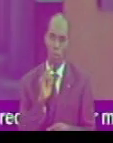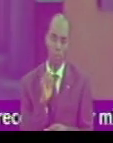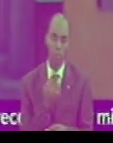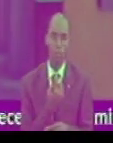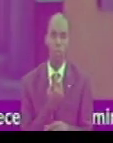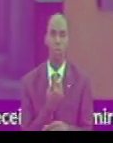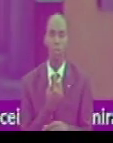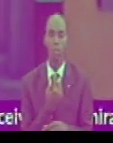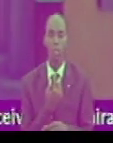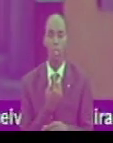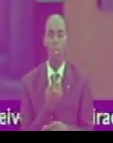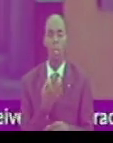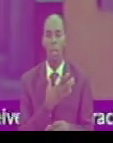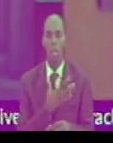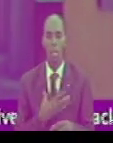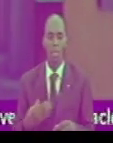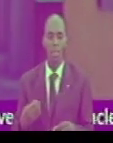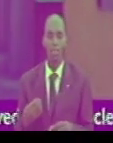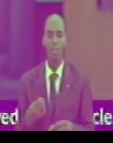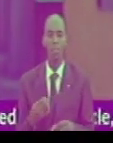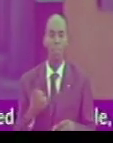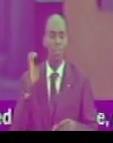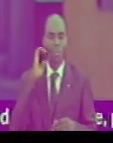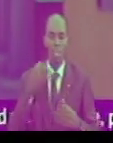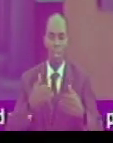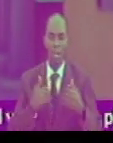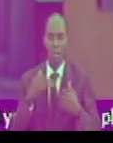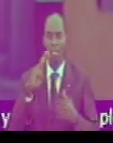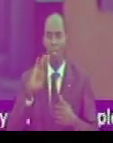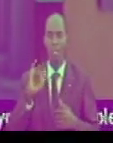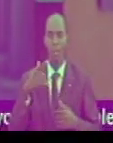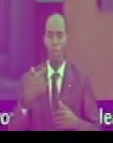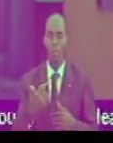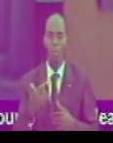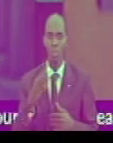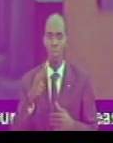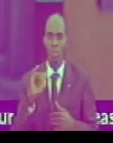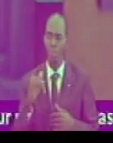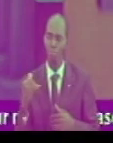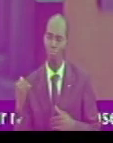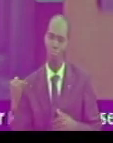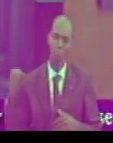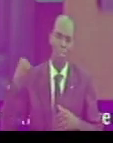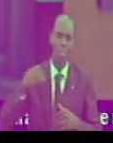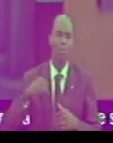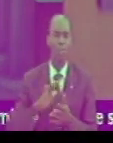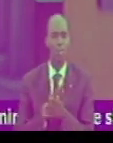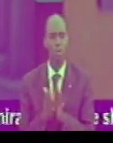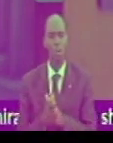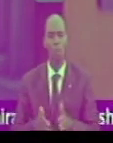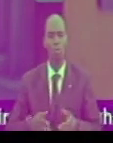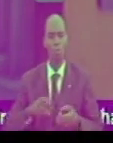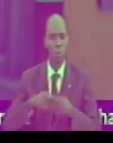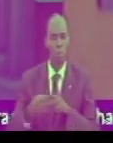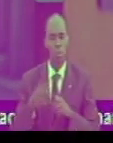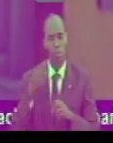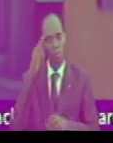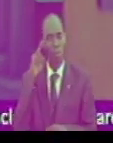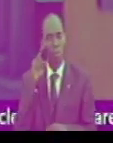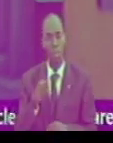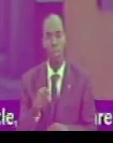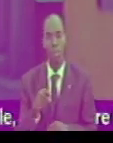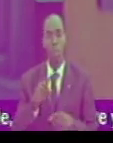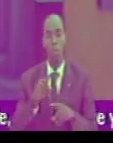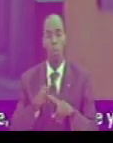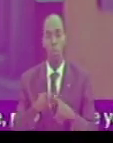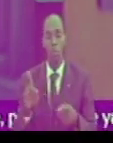problem. But to the glory of God, I stepped here on Tuesday night. That very Tuesday night, the right arm